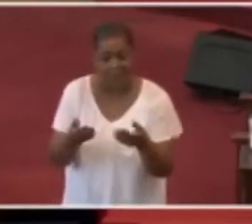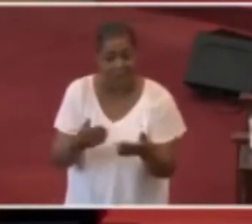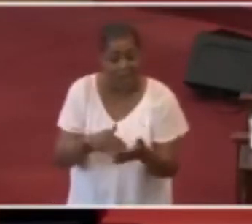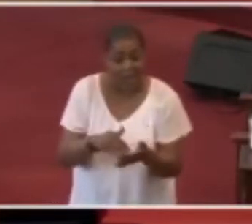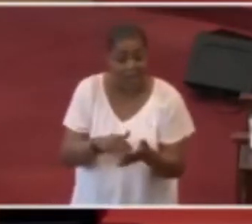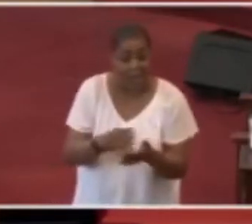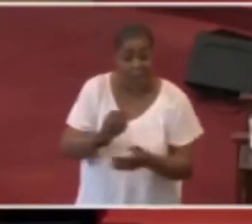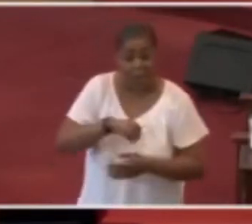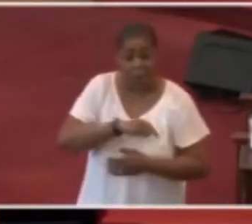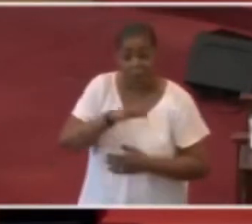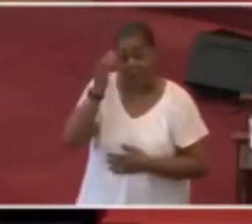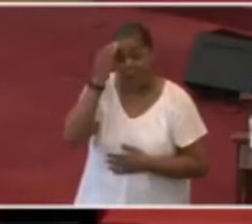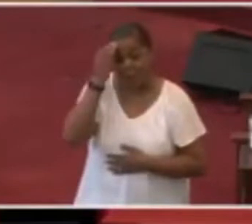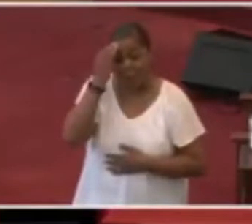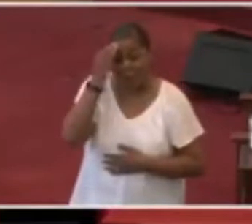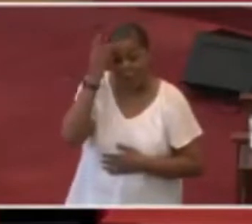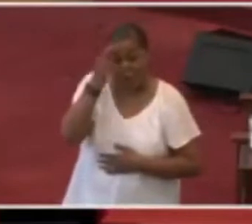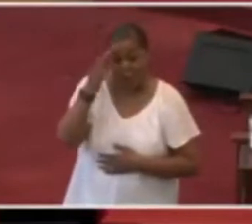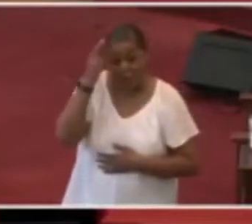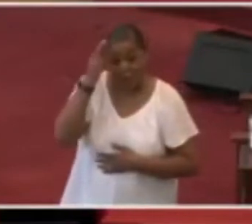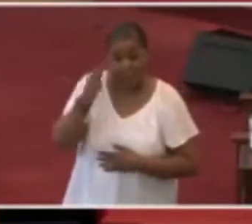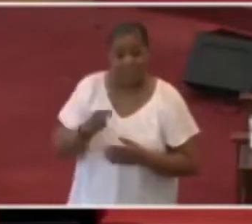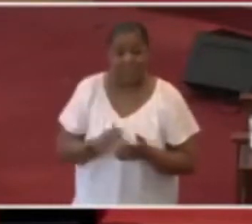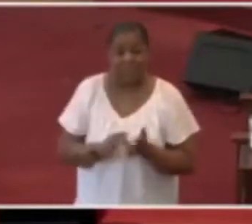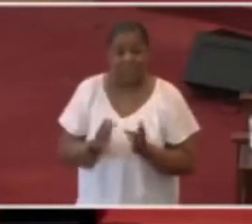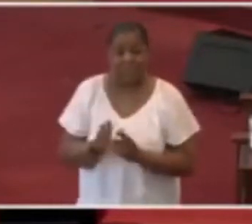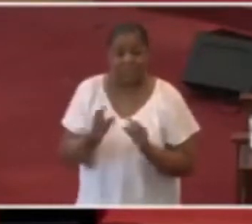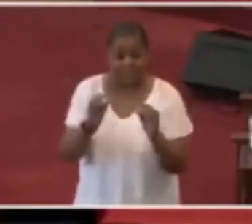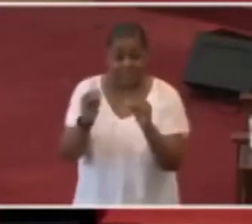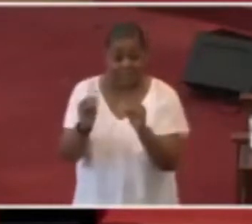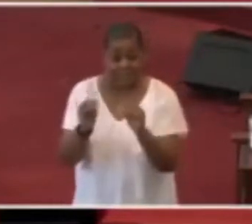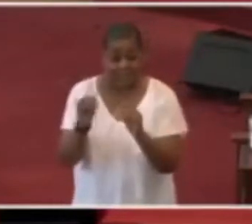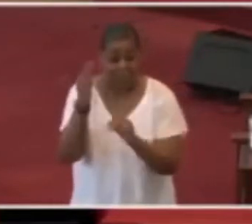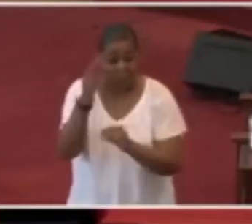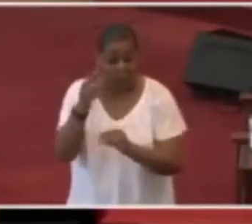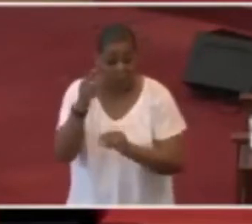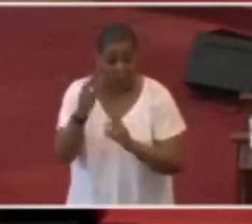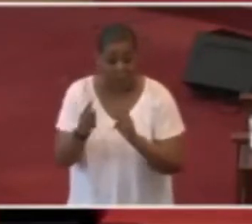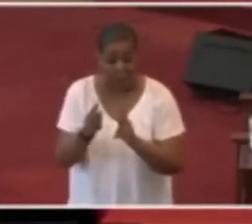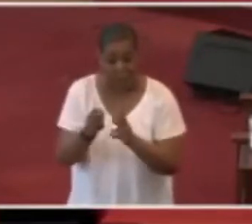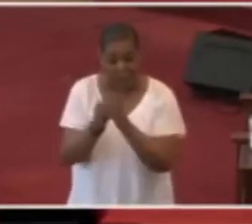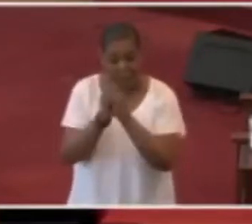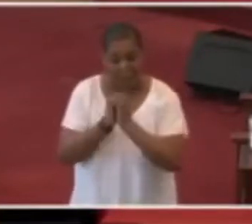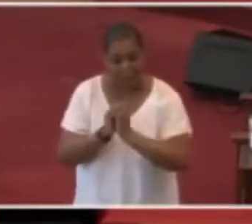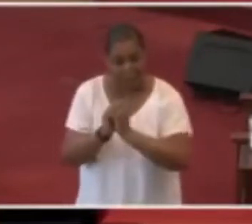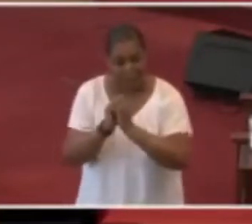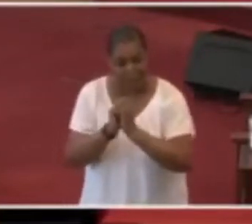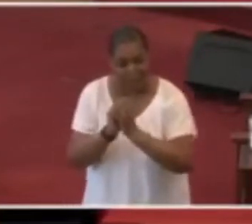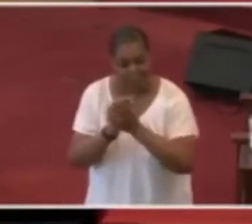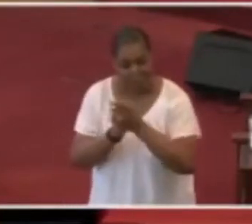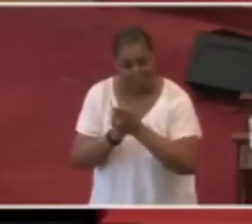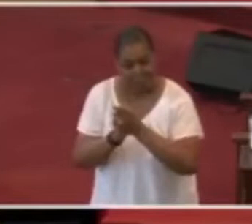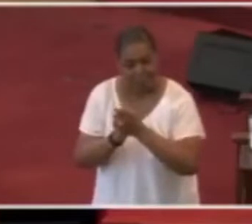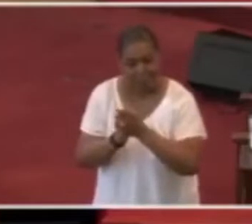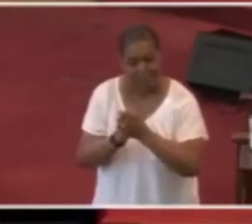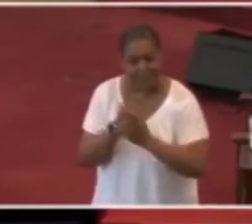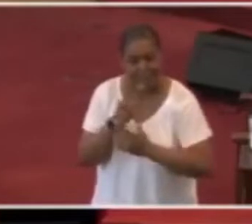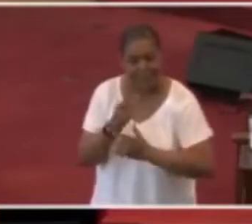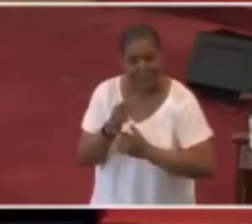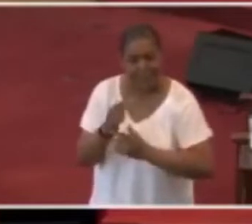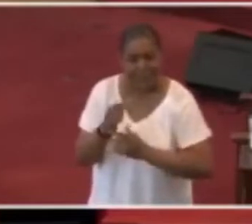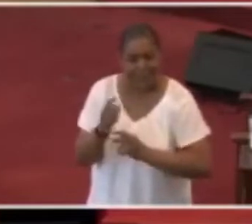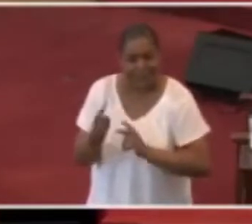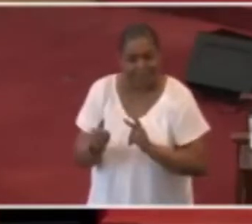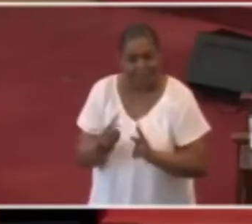know why he's continuing to teach and why he is admired while doing so, because scripture says the people heard